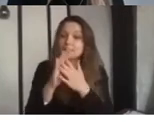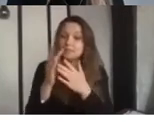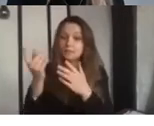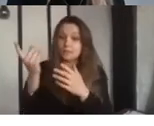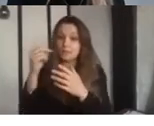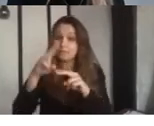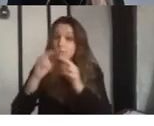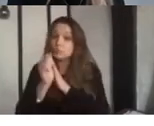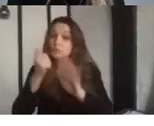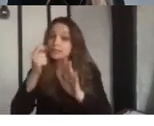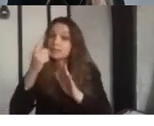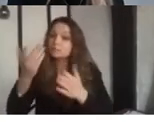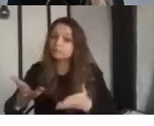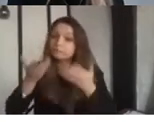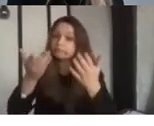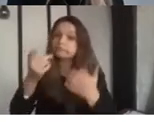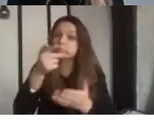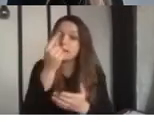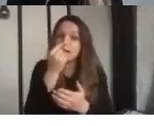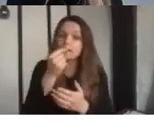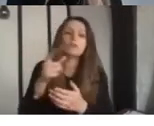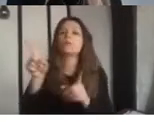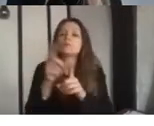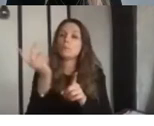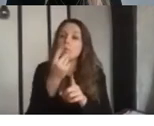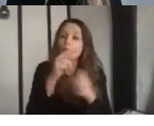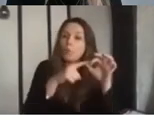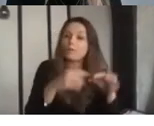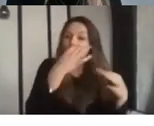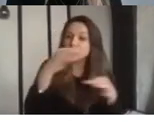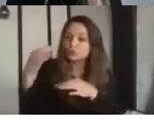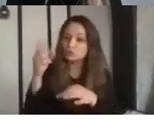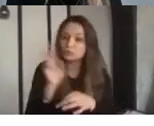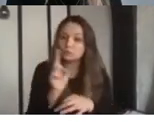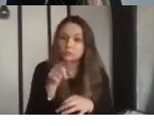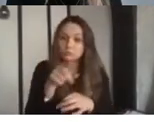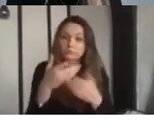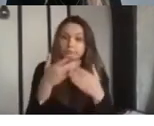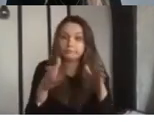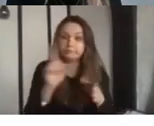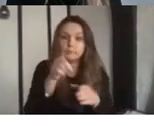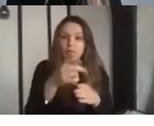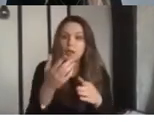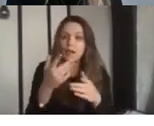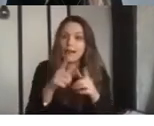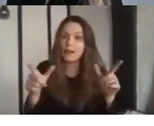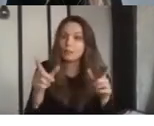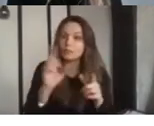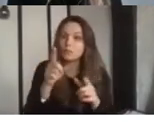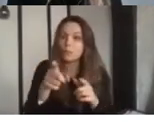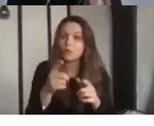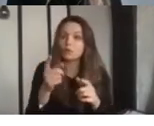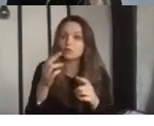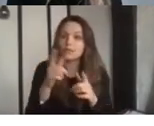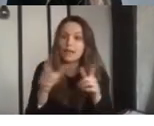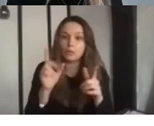evidence. And both qualifications open up opportunities for everyone, including learners whose first language is not English, but they